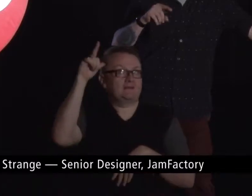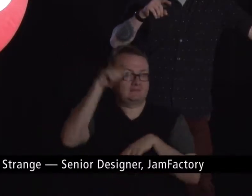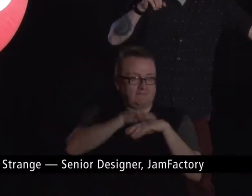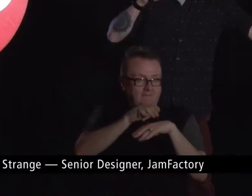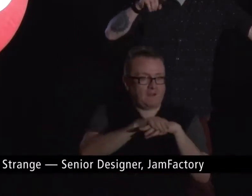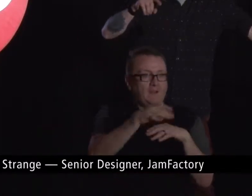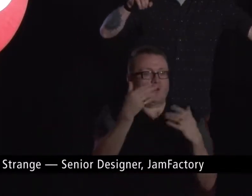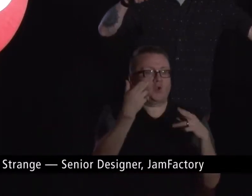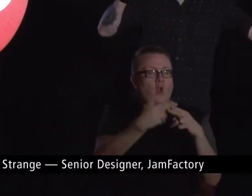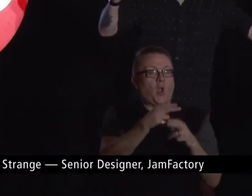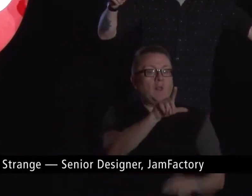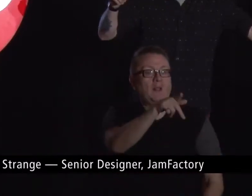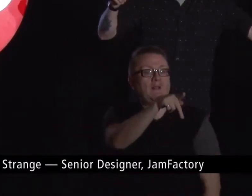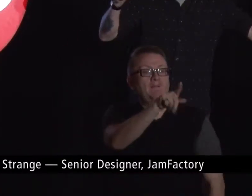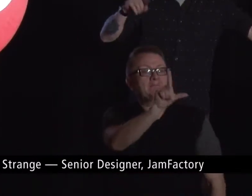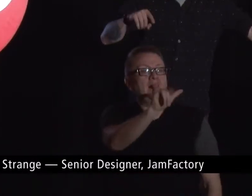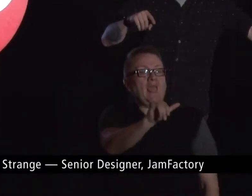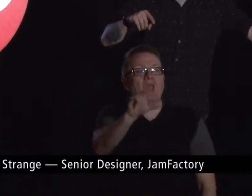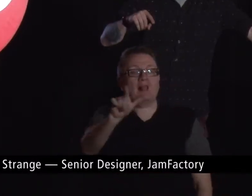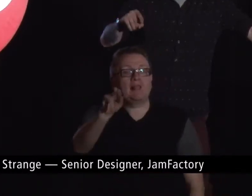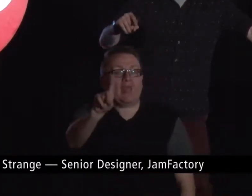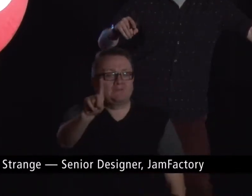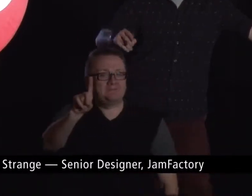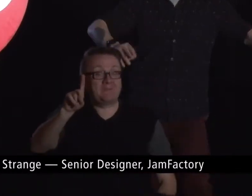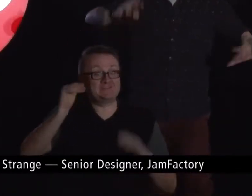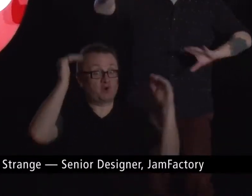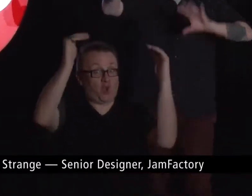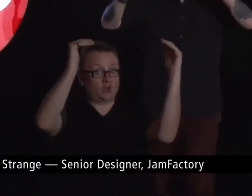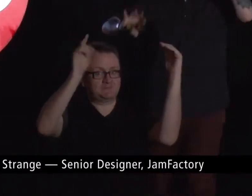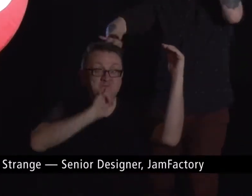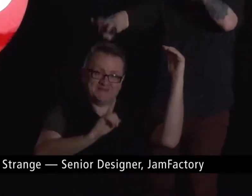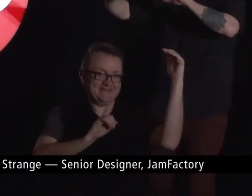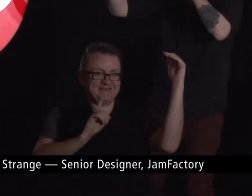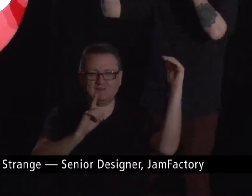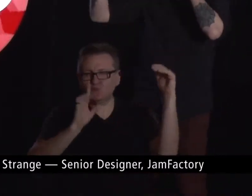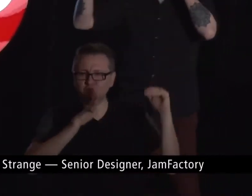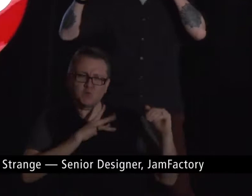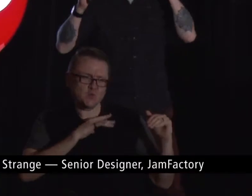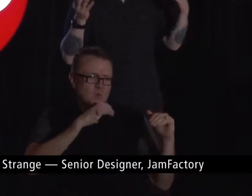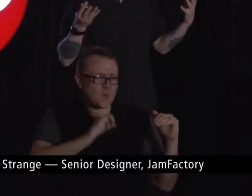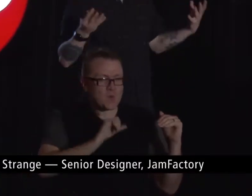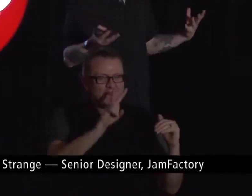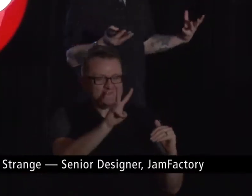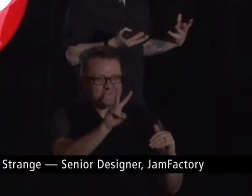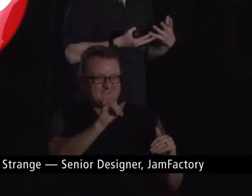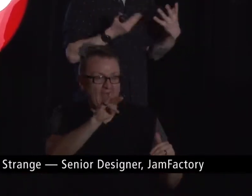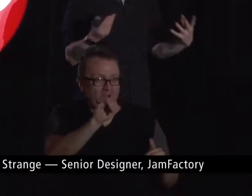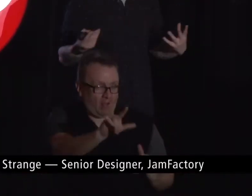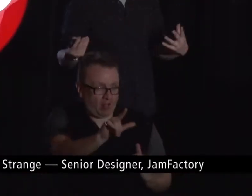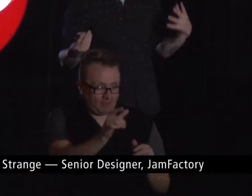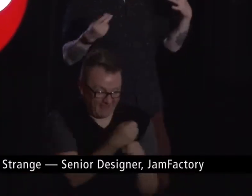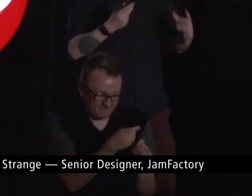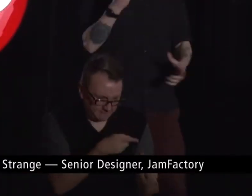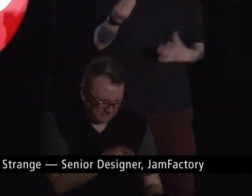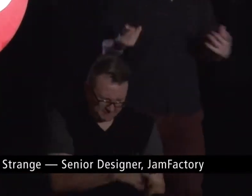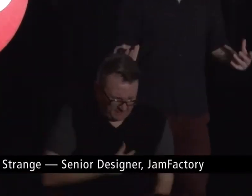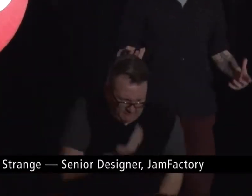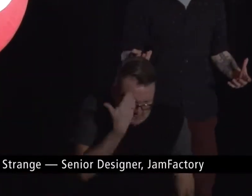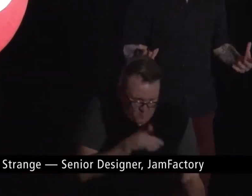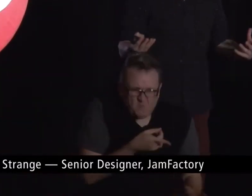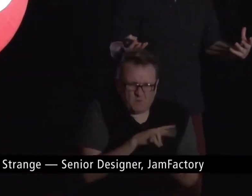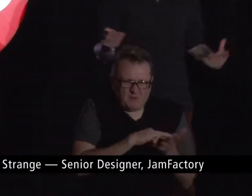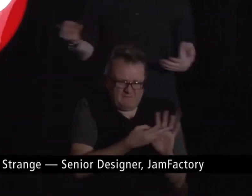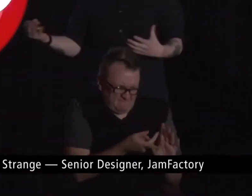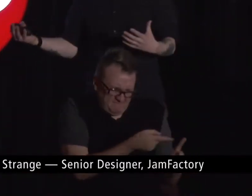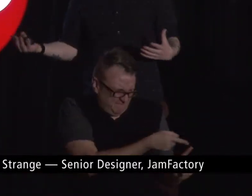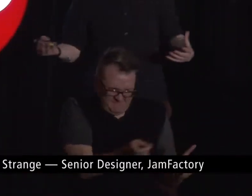a toy store for adults, but it looked like a kid's store. It was amazing. Loads of cool vinyl things. And I hadn't really discovered what these things were. I